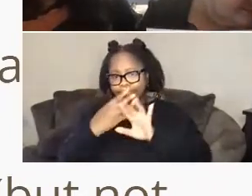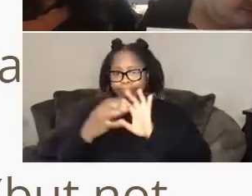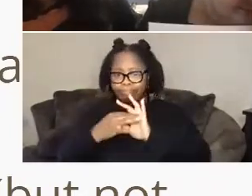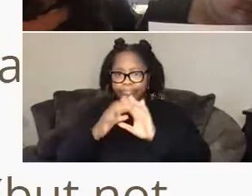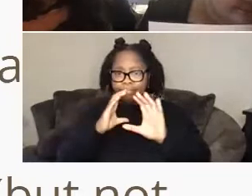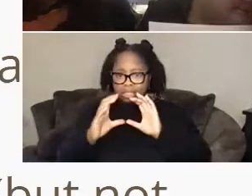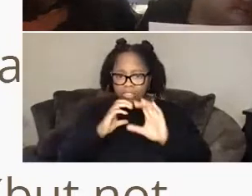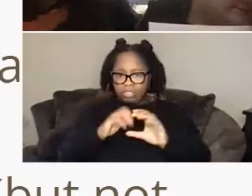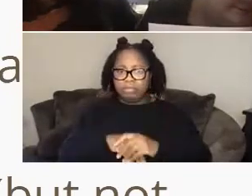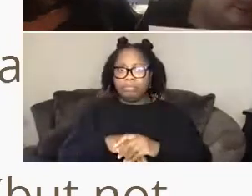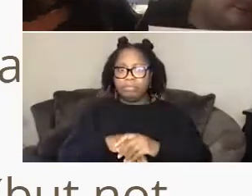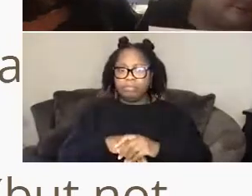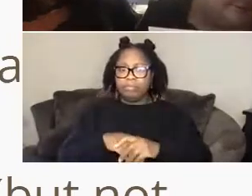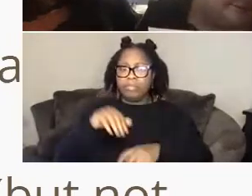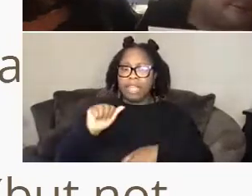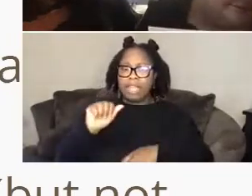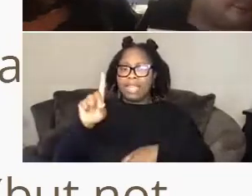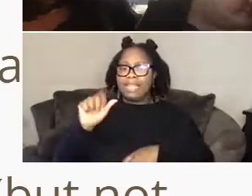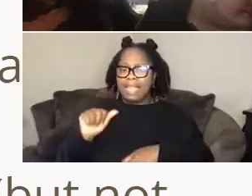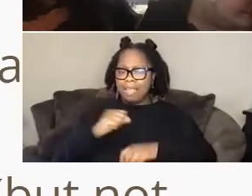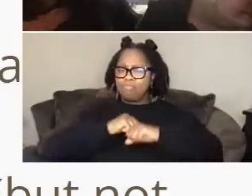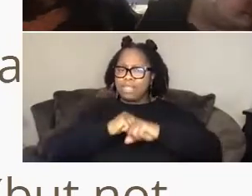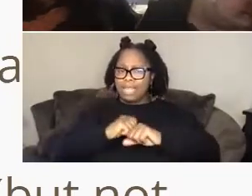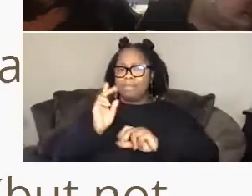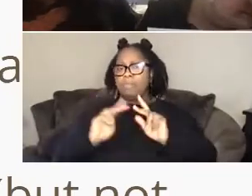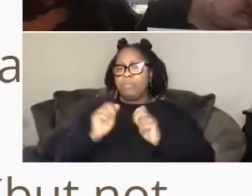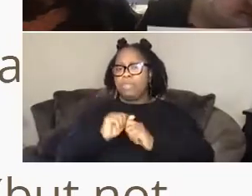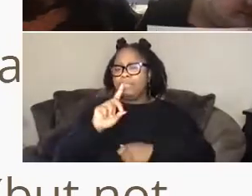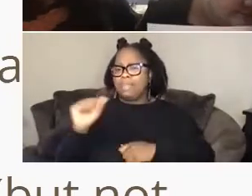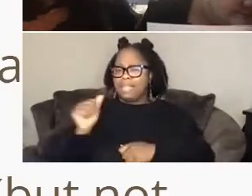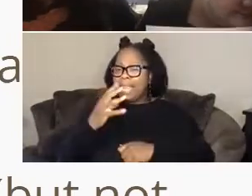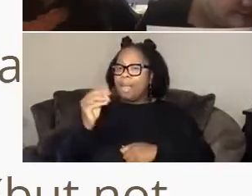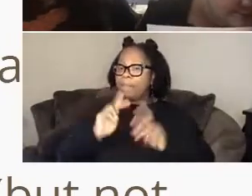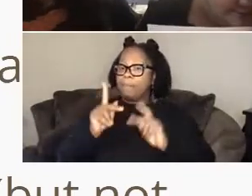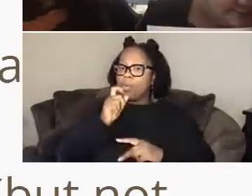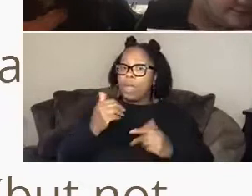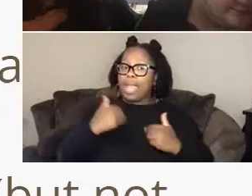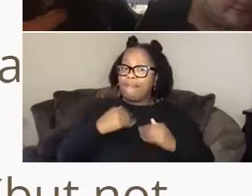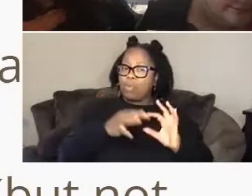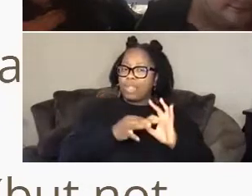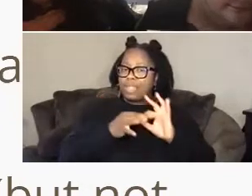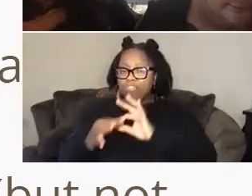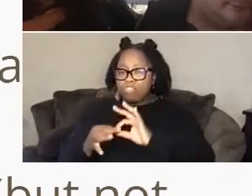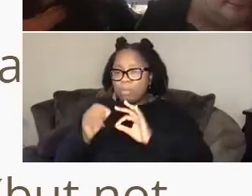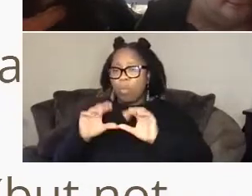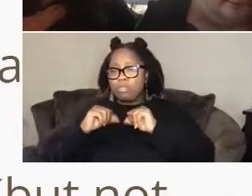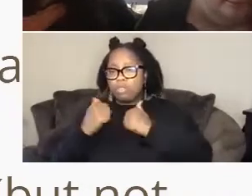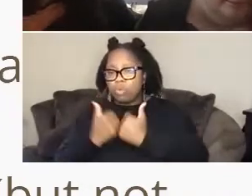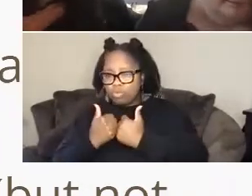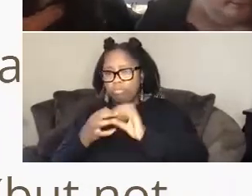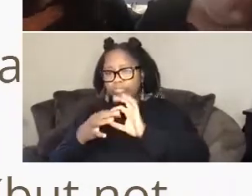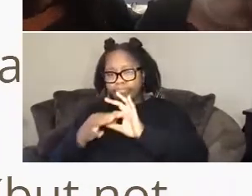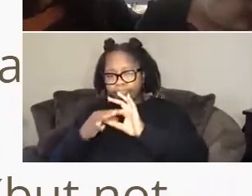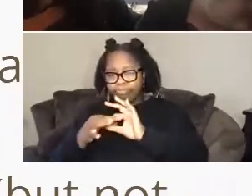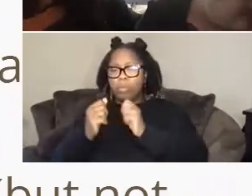The ADA protects people with a disability and people who have a relationship or association with an individual